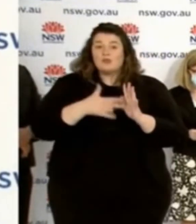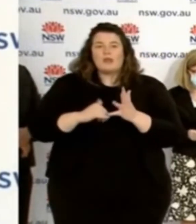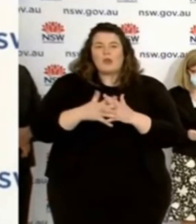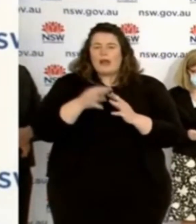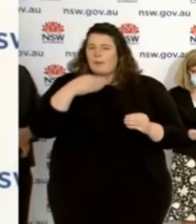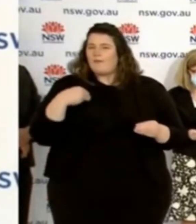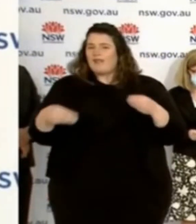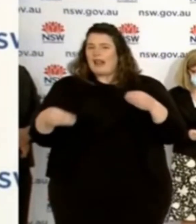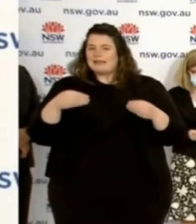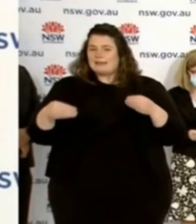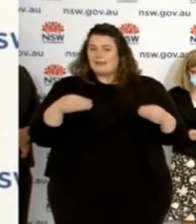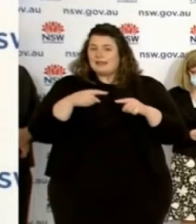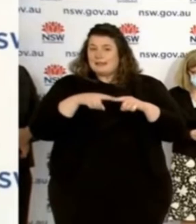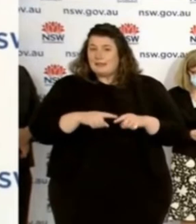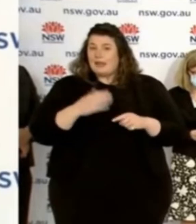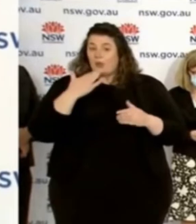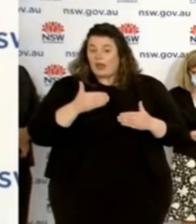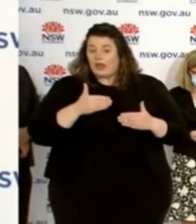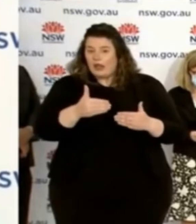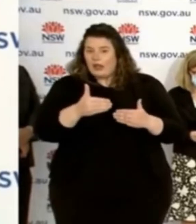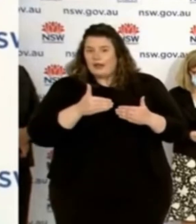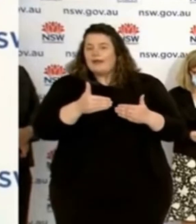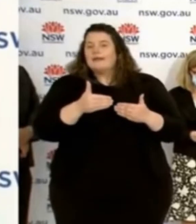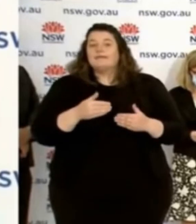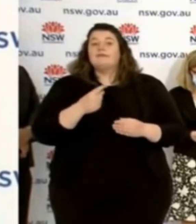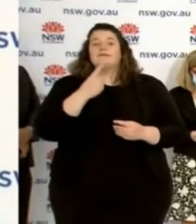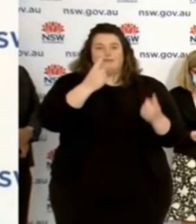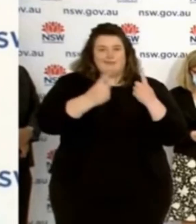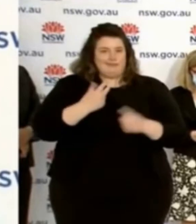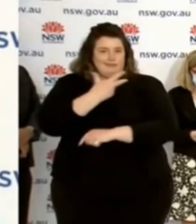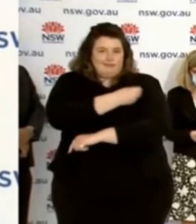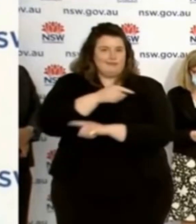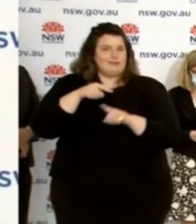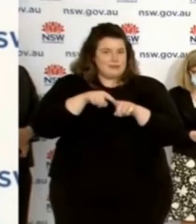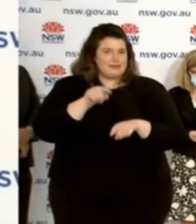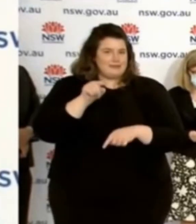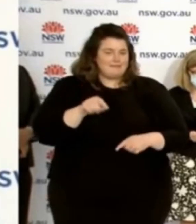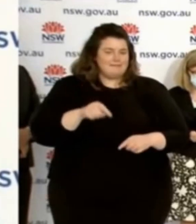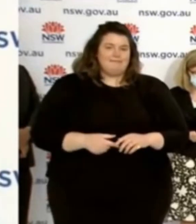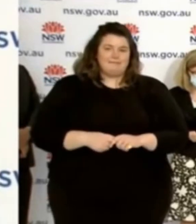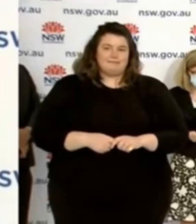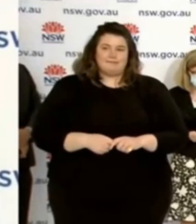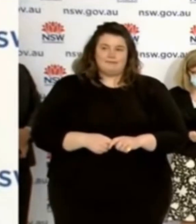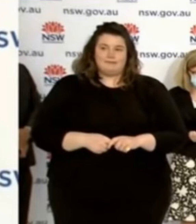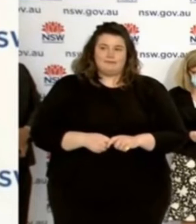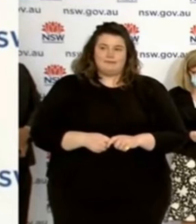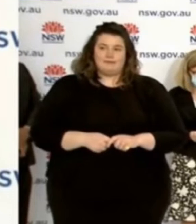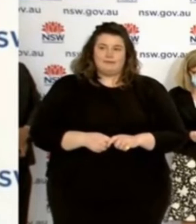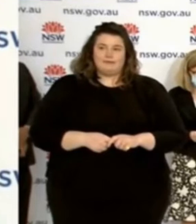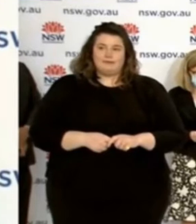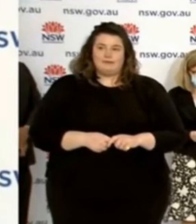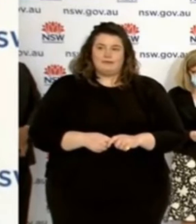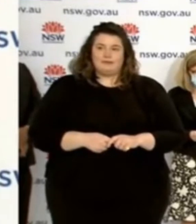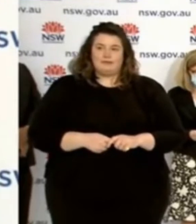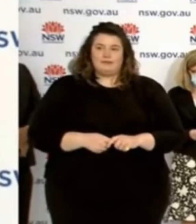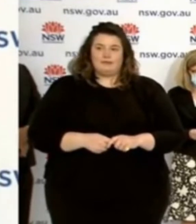date of starting the reopening isn't triggered until there's 70% double dose vaccination. But I do want to stress